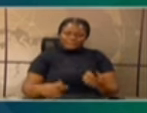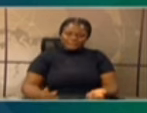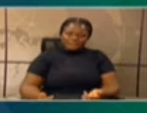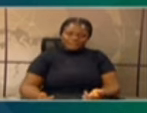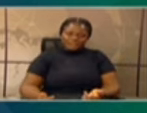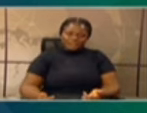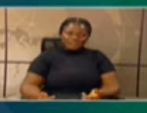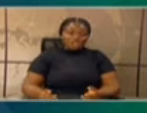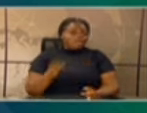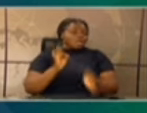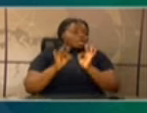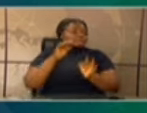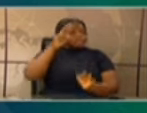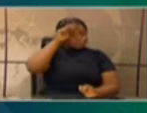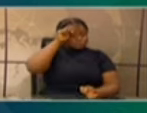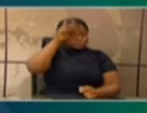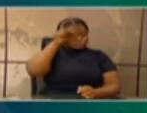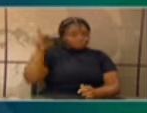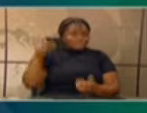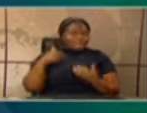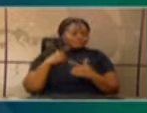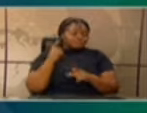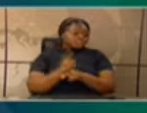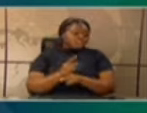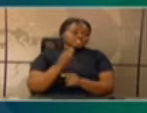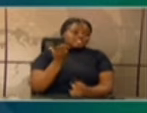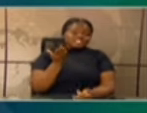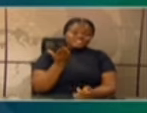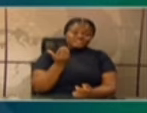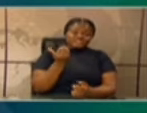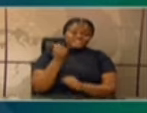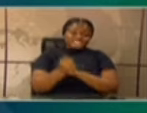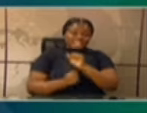If Kwame Nkrumah had just 15 years,